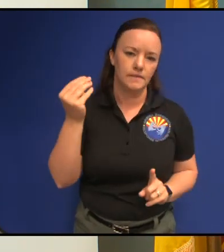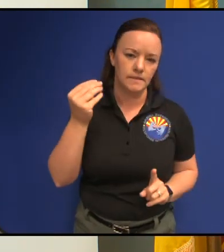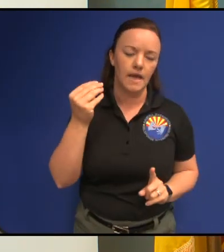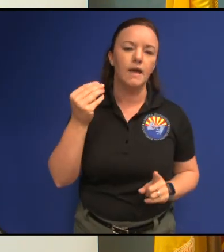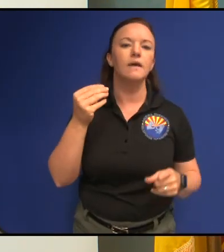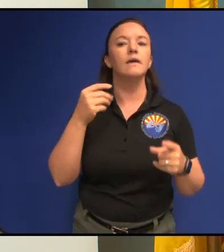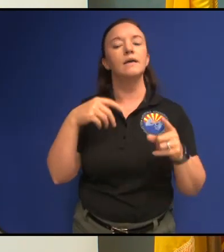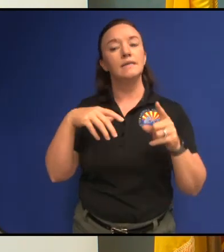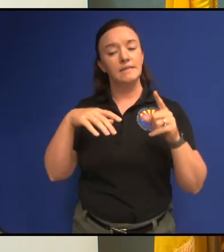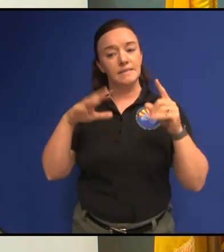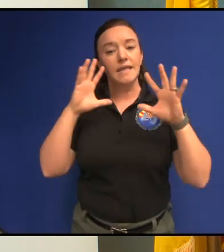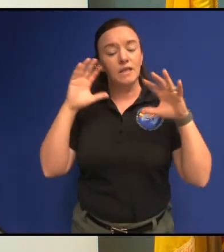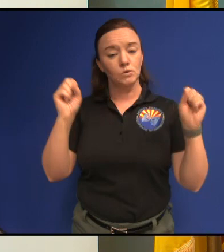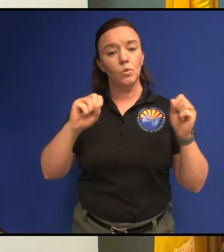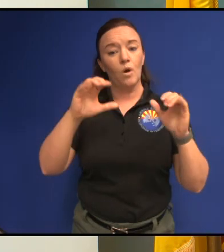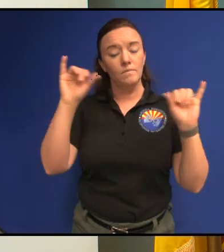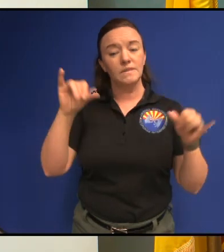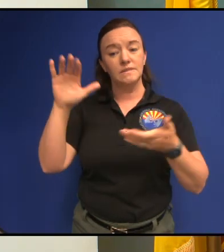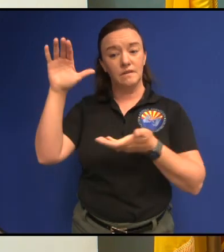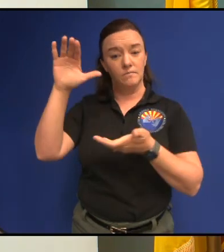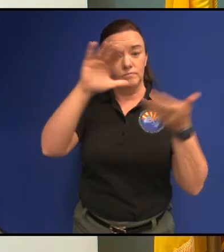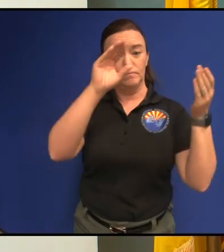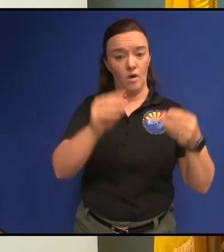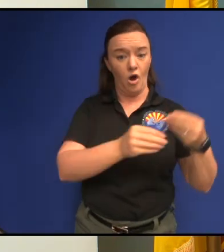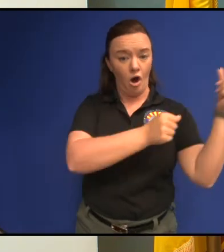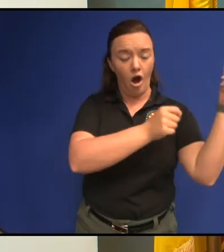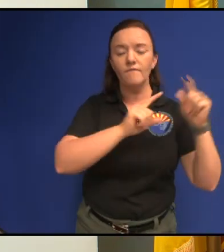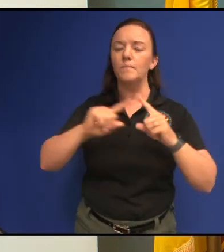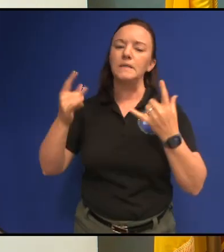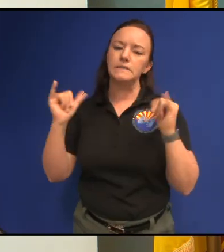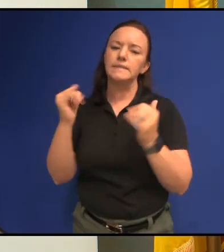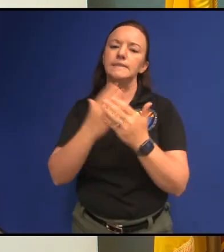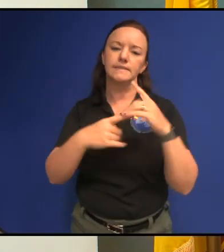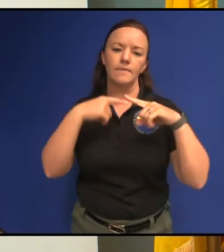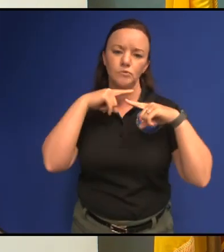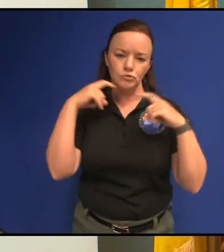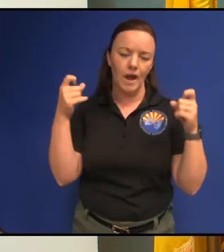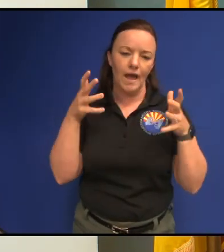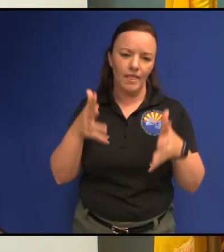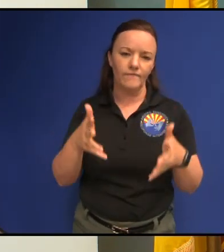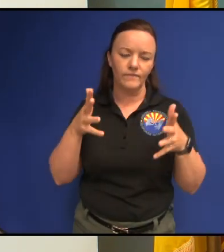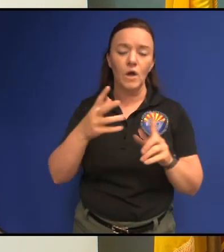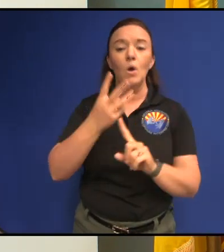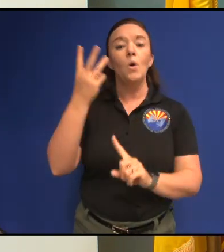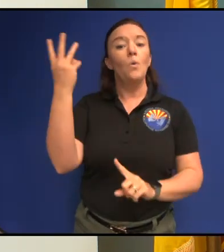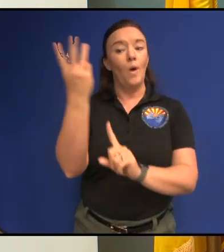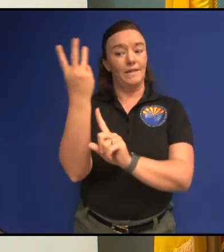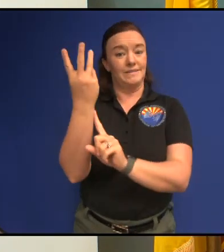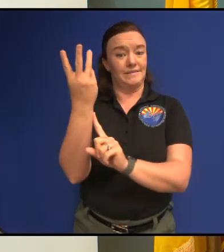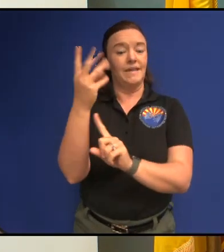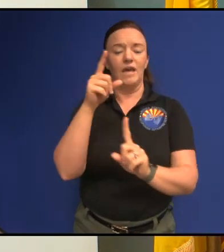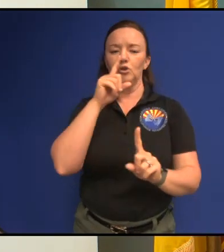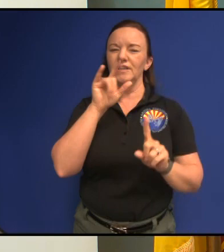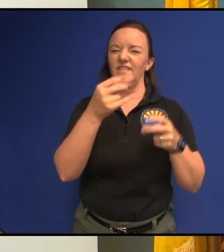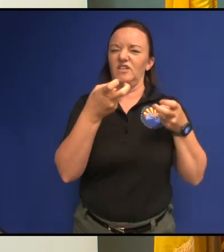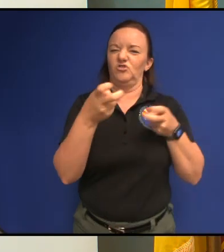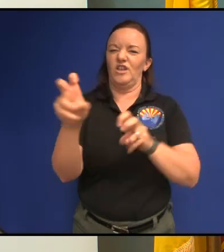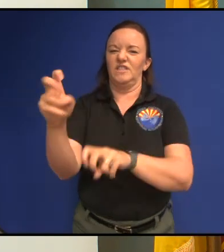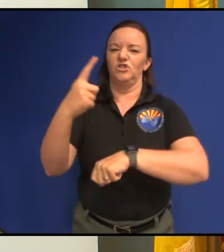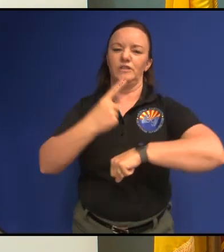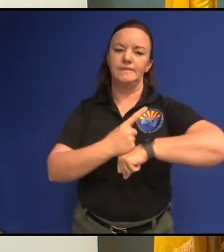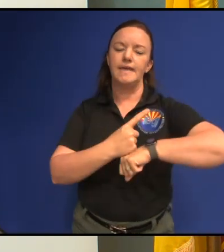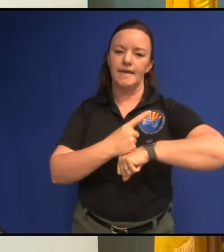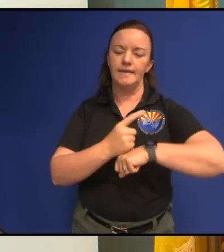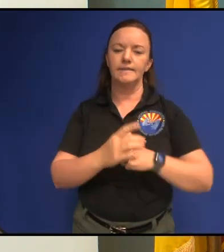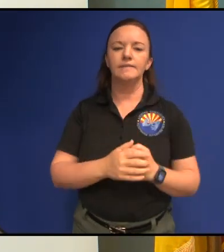off. And we're still going to be left with some dry conditions, but Wednesday is really that transition day where I just noted.